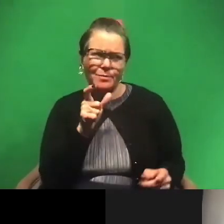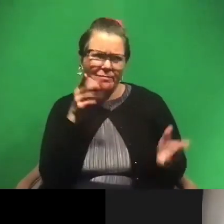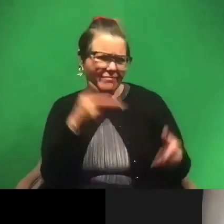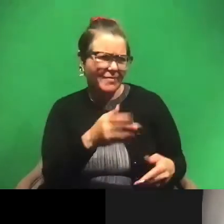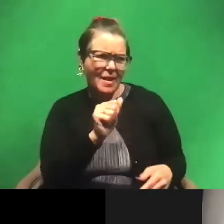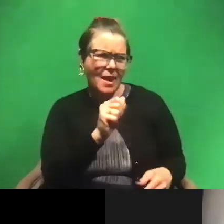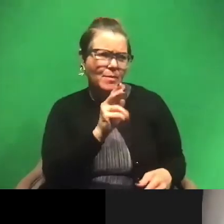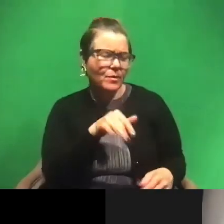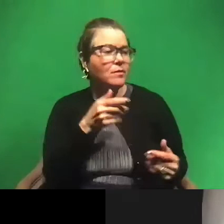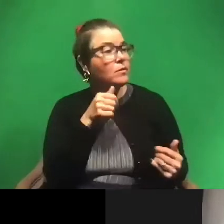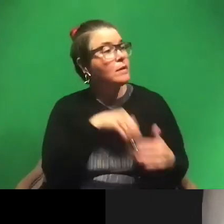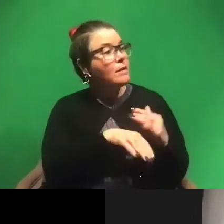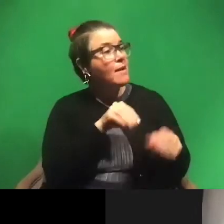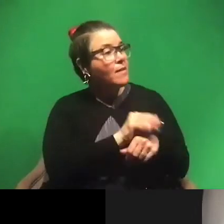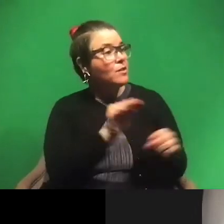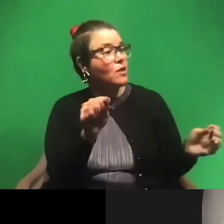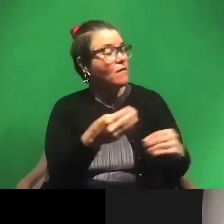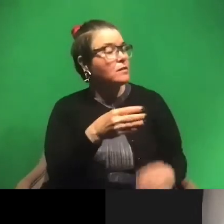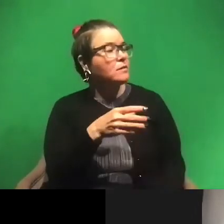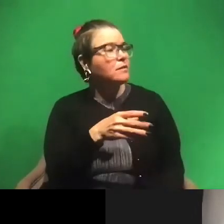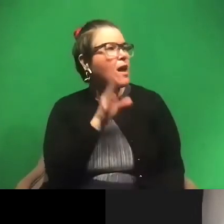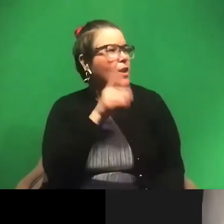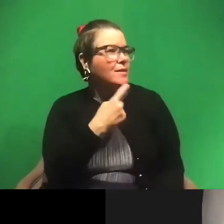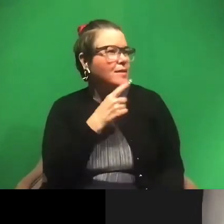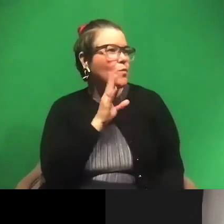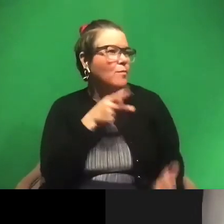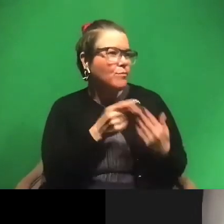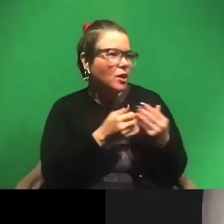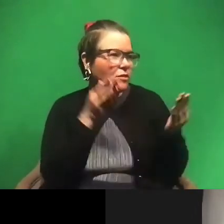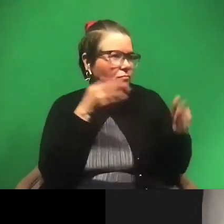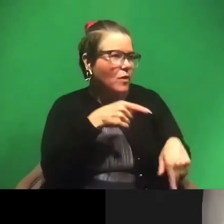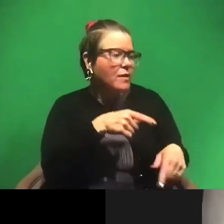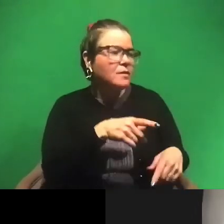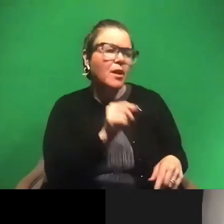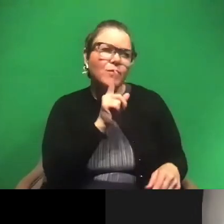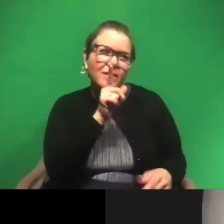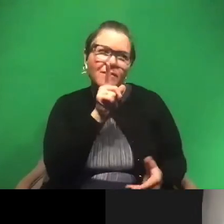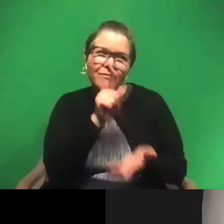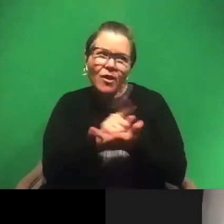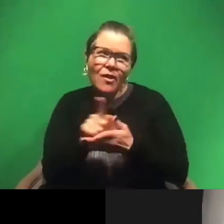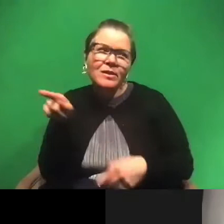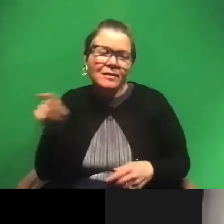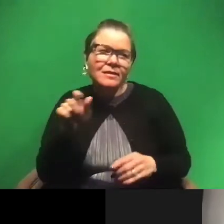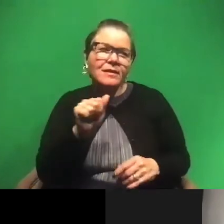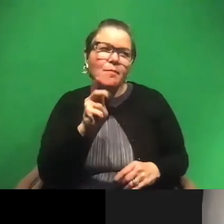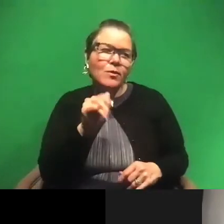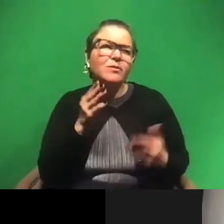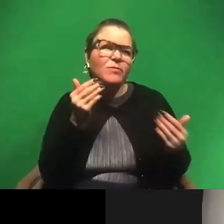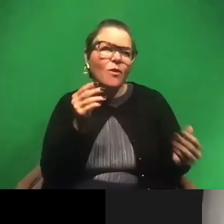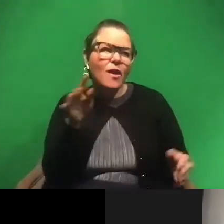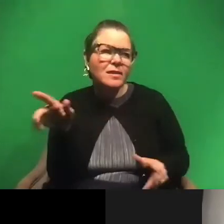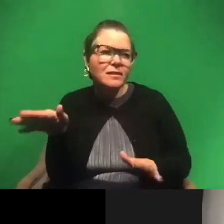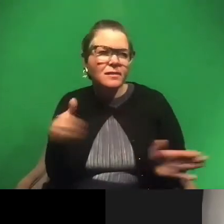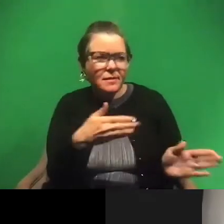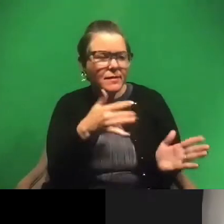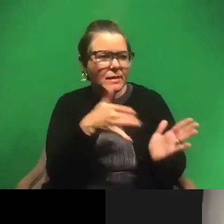in my advisor's office and I was like, look, I know I said I would do this project, but I've like really fallen in love with abalone. So I'm going to study abalone instead. And I guess I